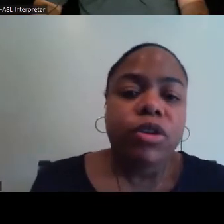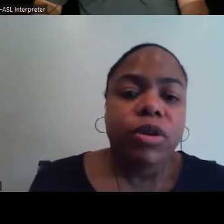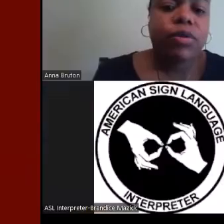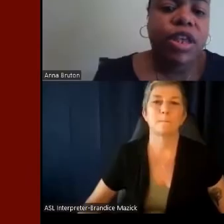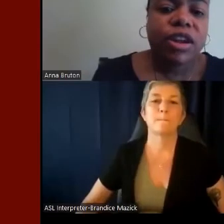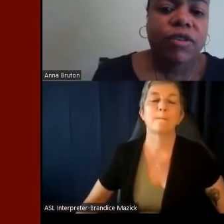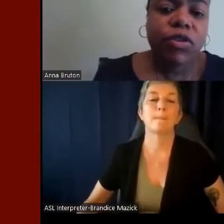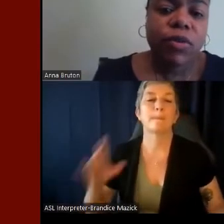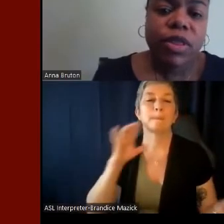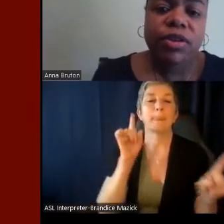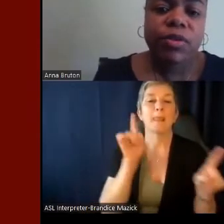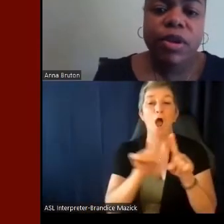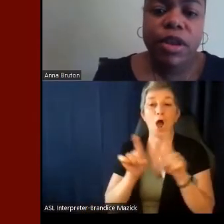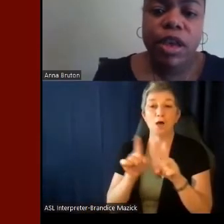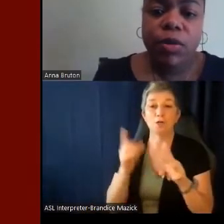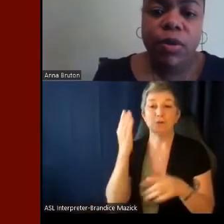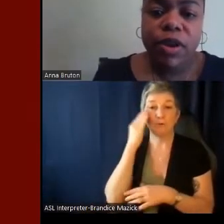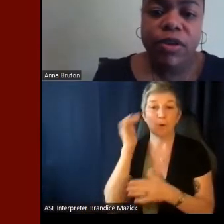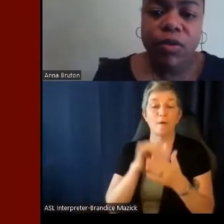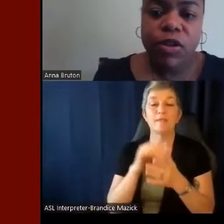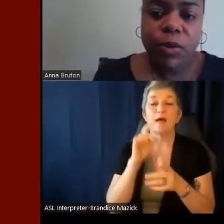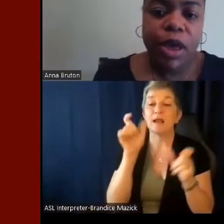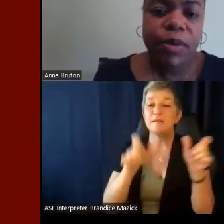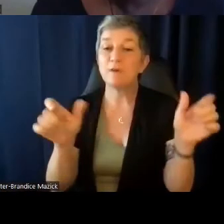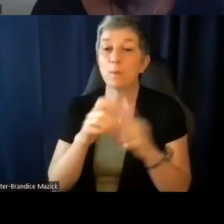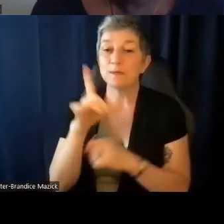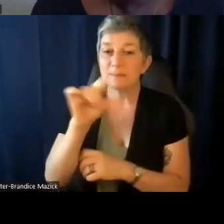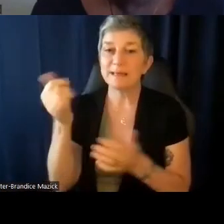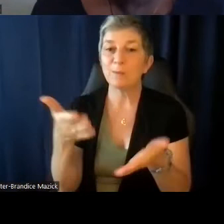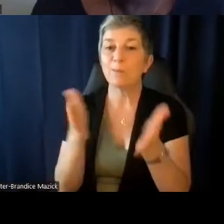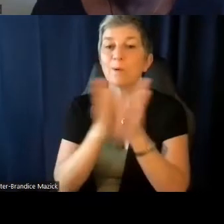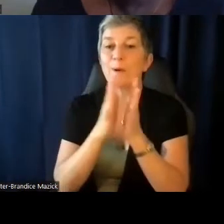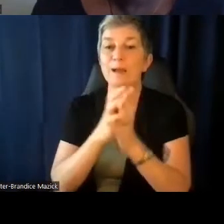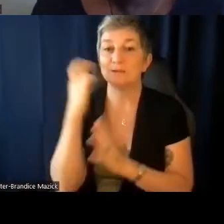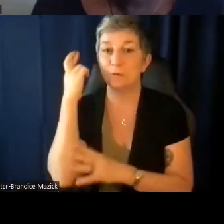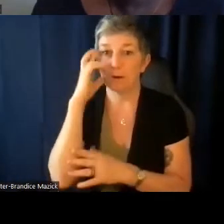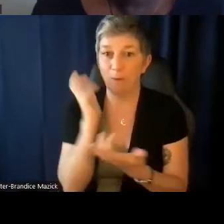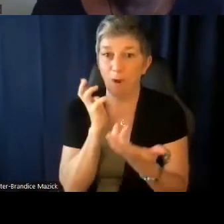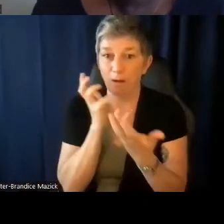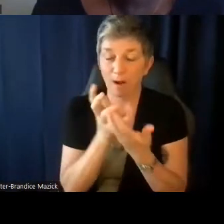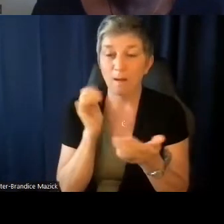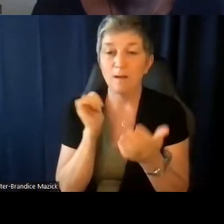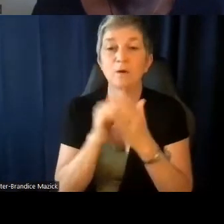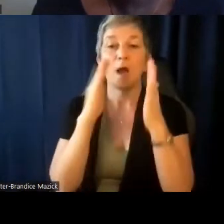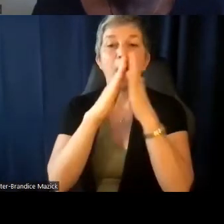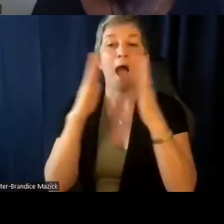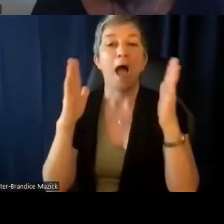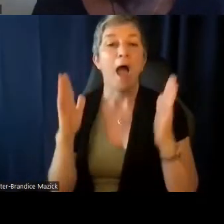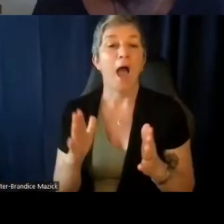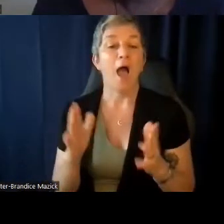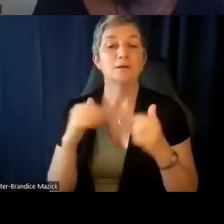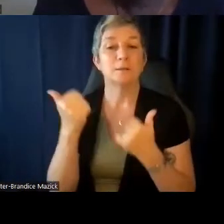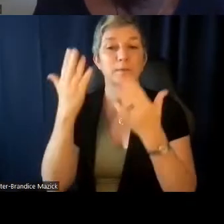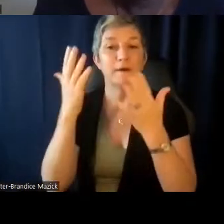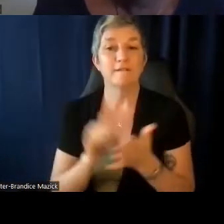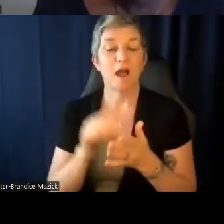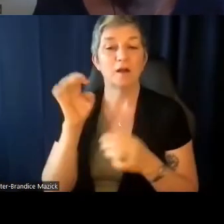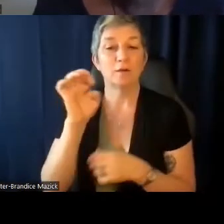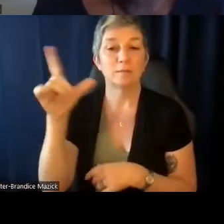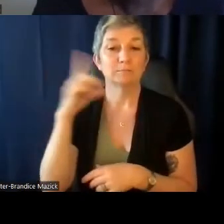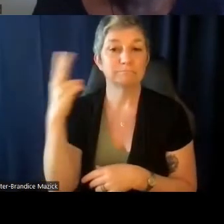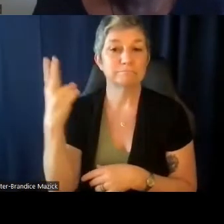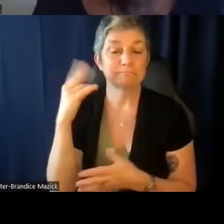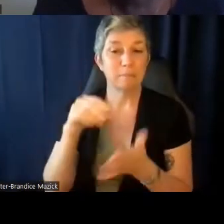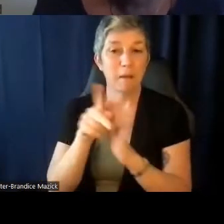please. Also to note, an individual with a disability can request a reasonable accommodation to a housing provider's criminal record screening policy prior to